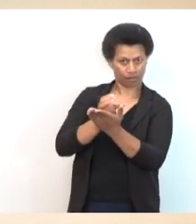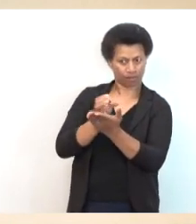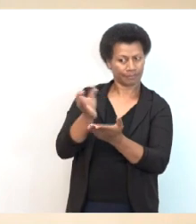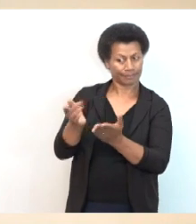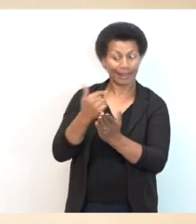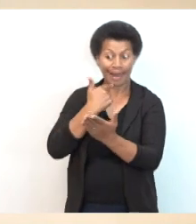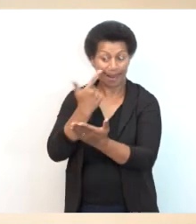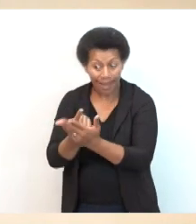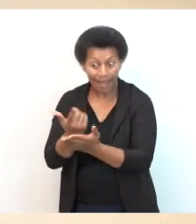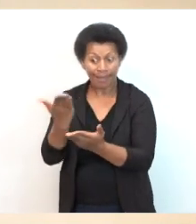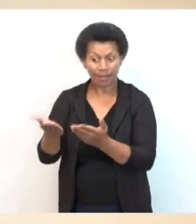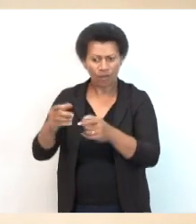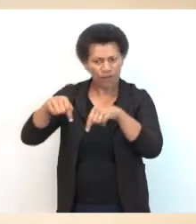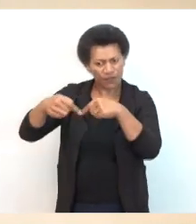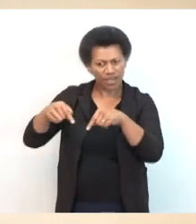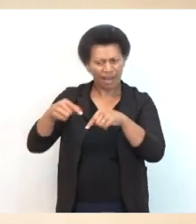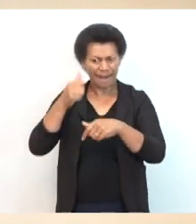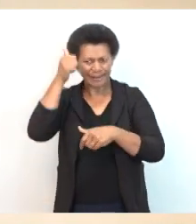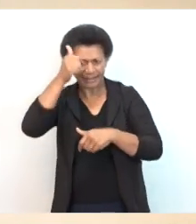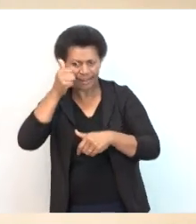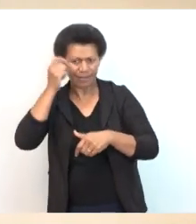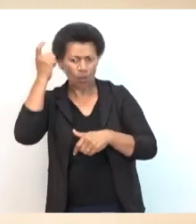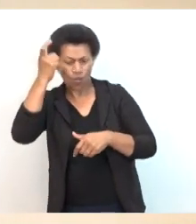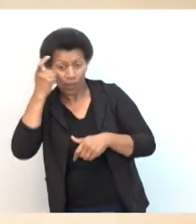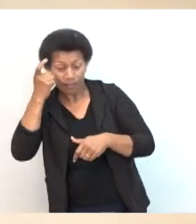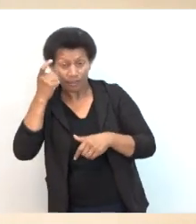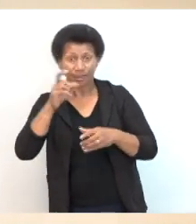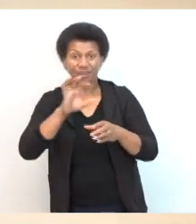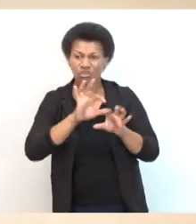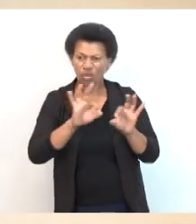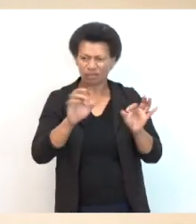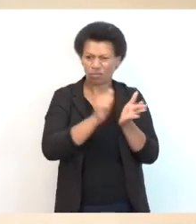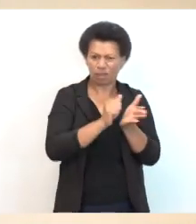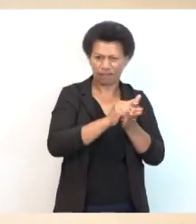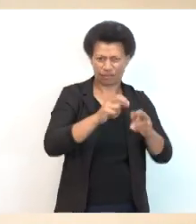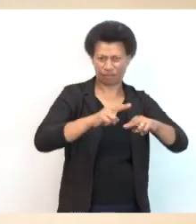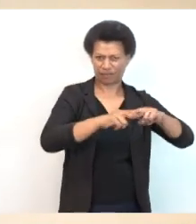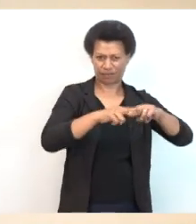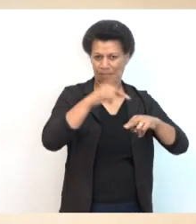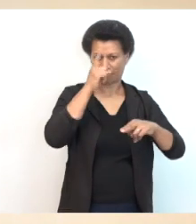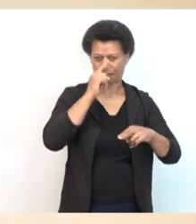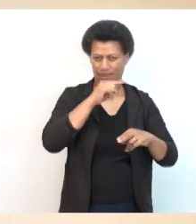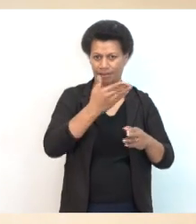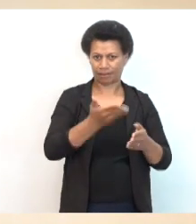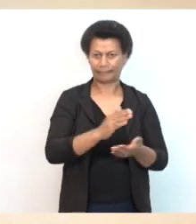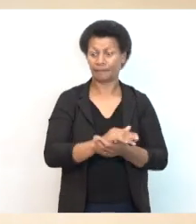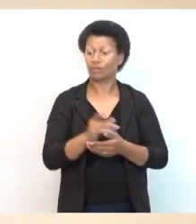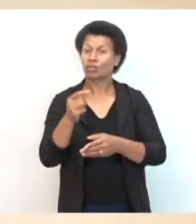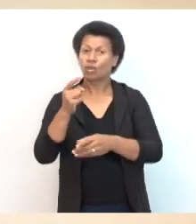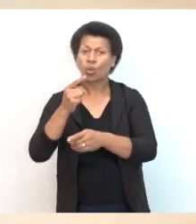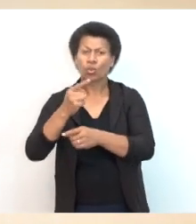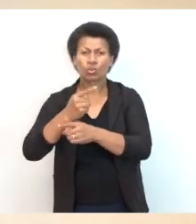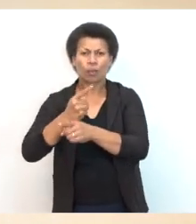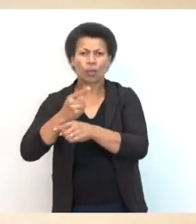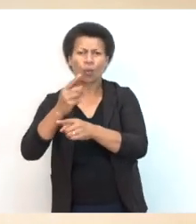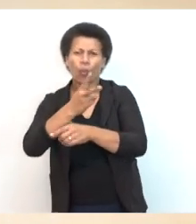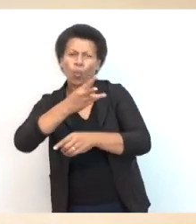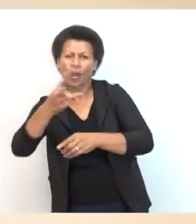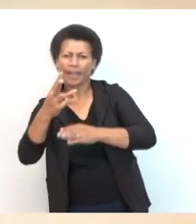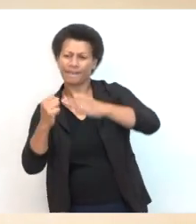cause fear, anxiety, and instability in the nation. In terms of the use of the word fundamental, It is